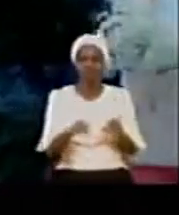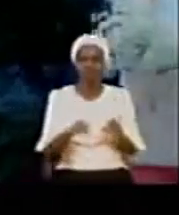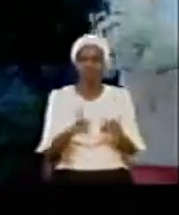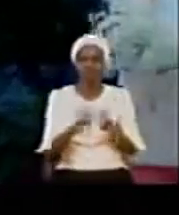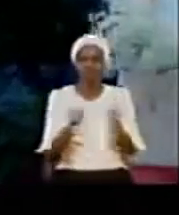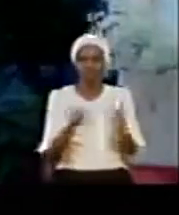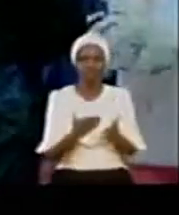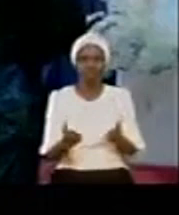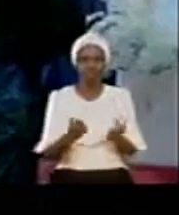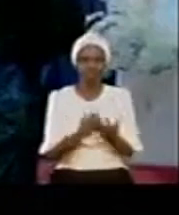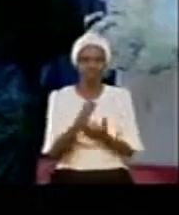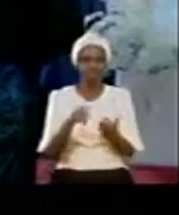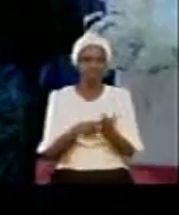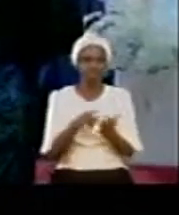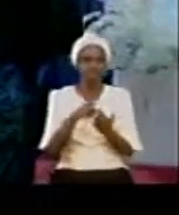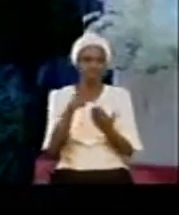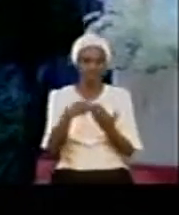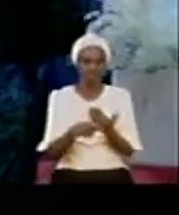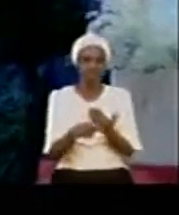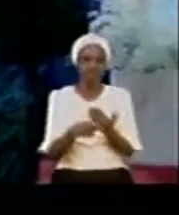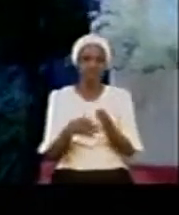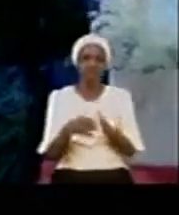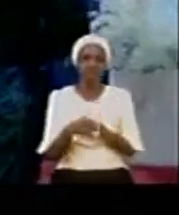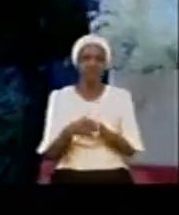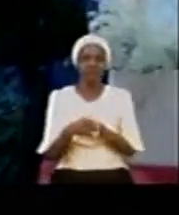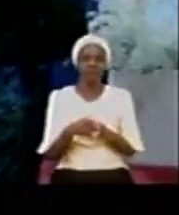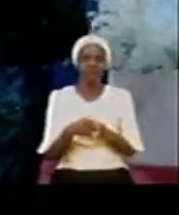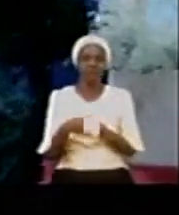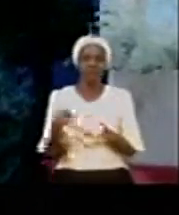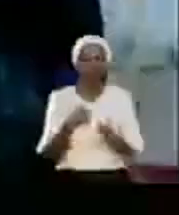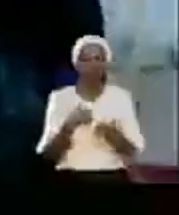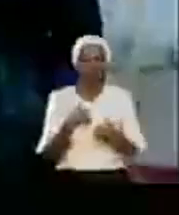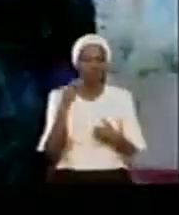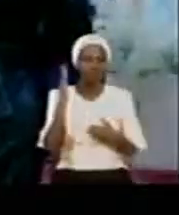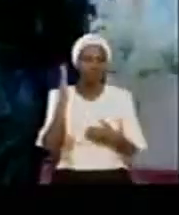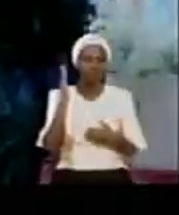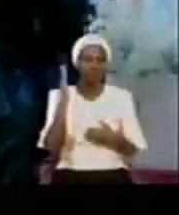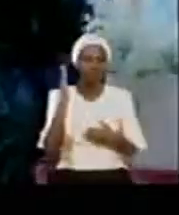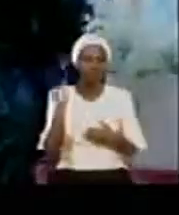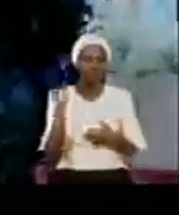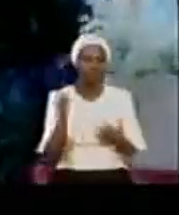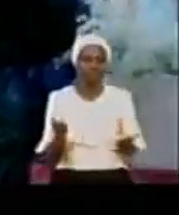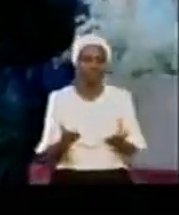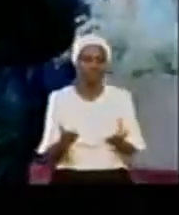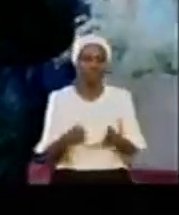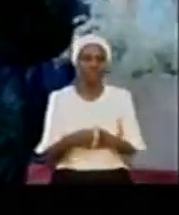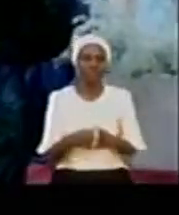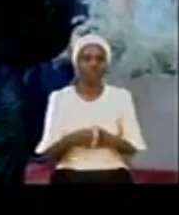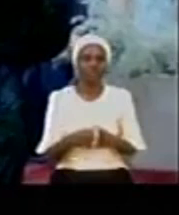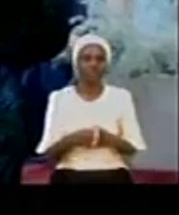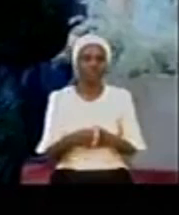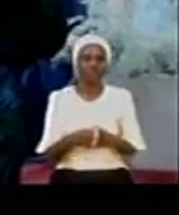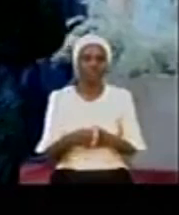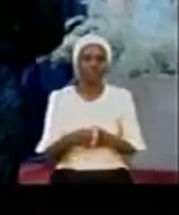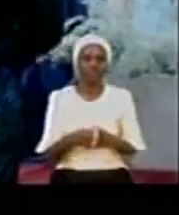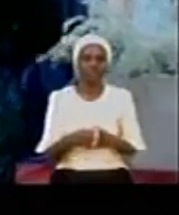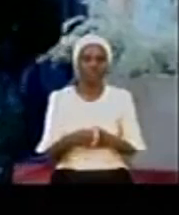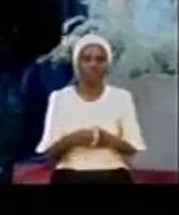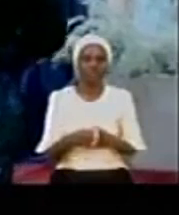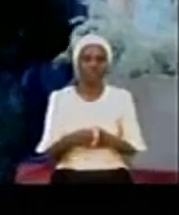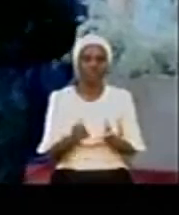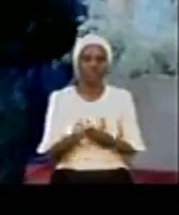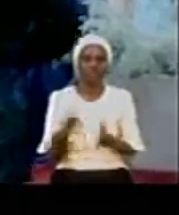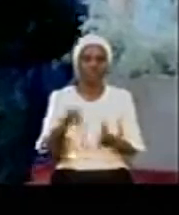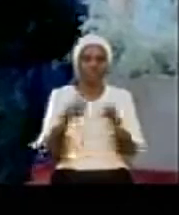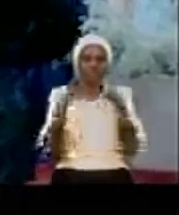testimonies here that we are going to share with us to the glory of God. My name is Dr. Dele Ogufo-Okon. I'm a